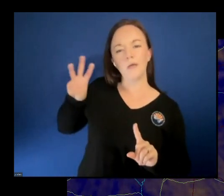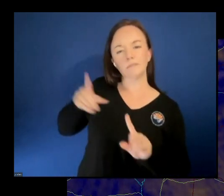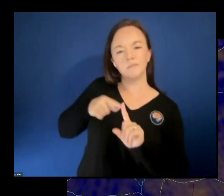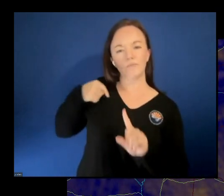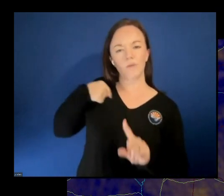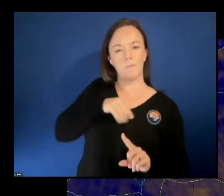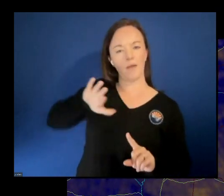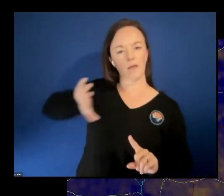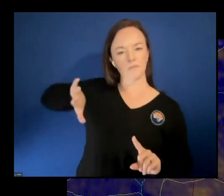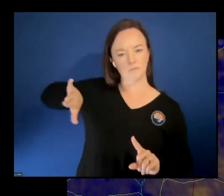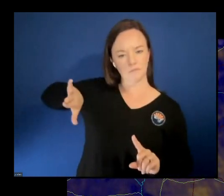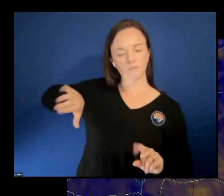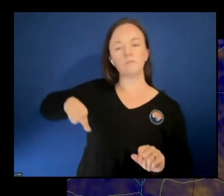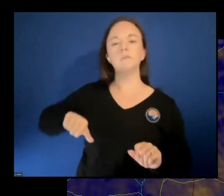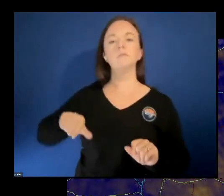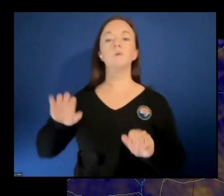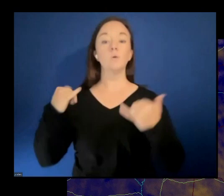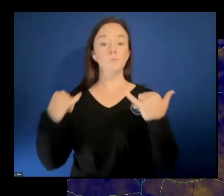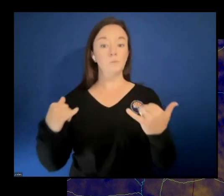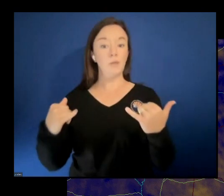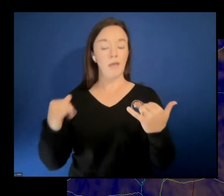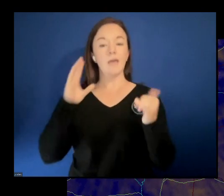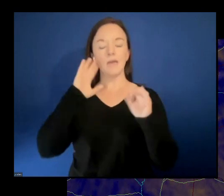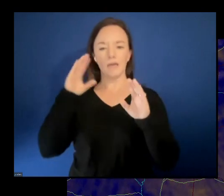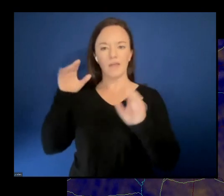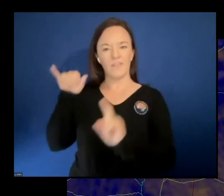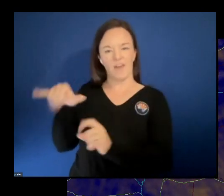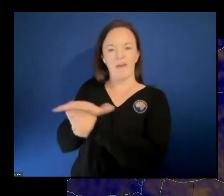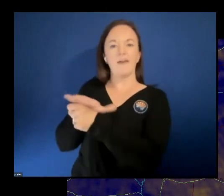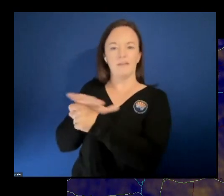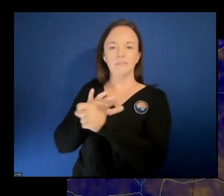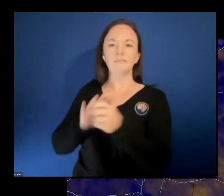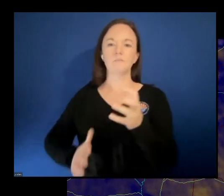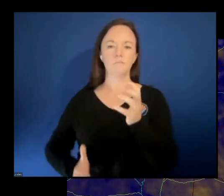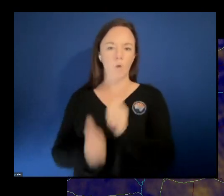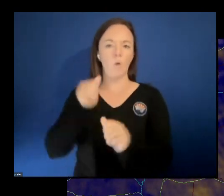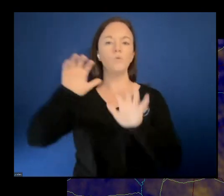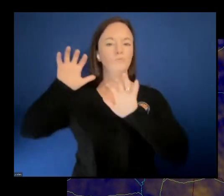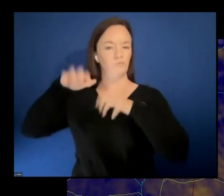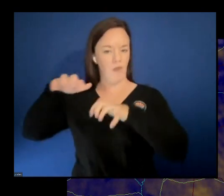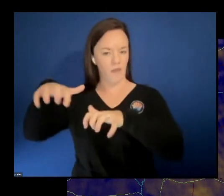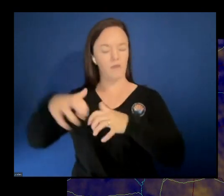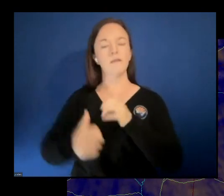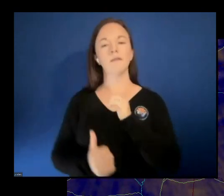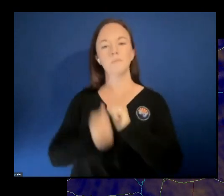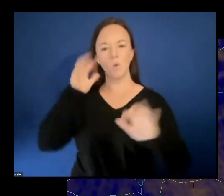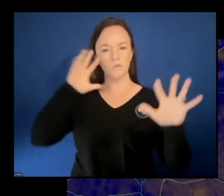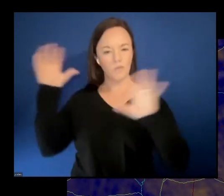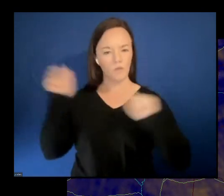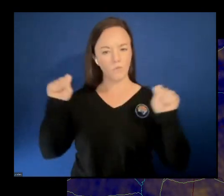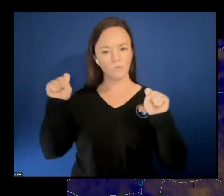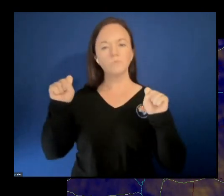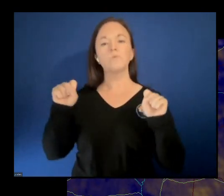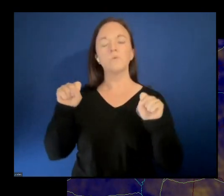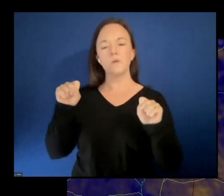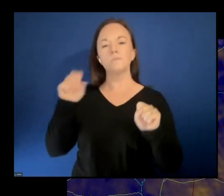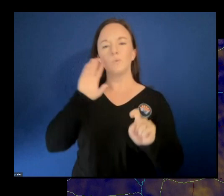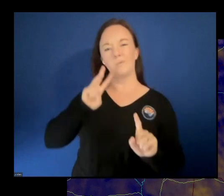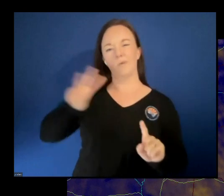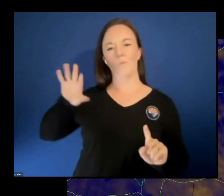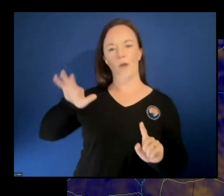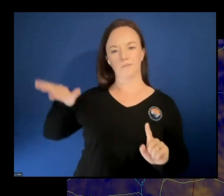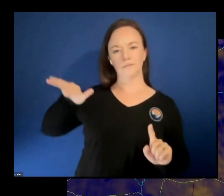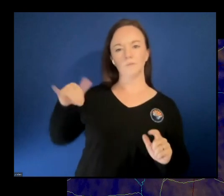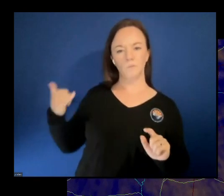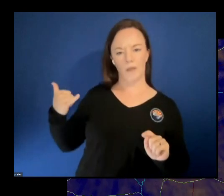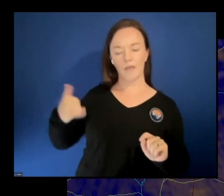going to be the focus for today for the heaviest rain. The biggest coverage of thunderstorms will be a little bit further west today. But